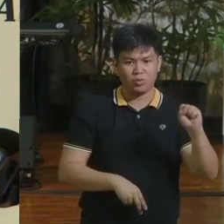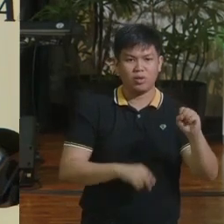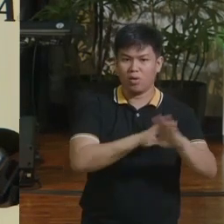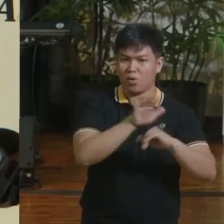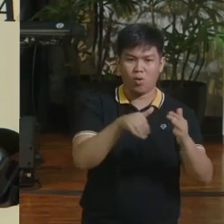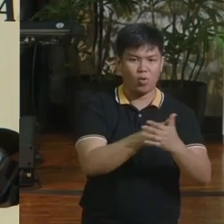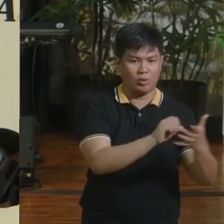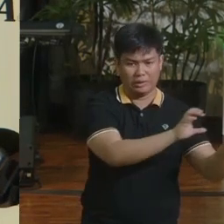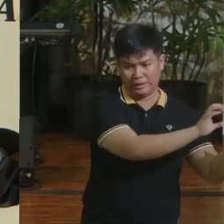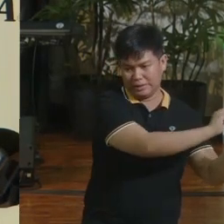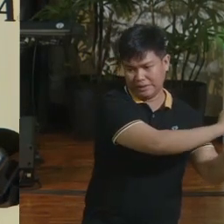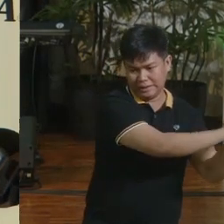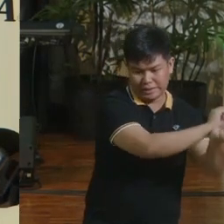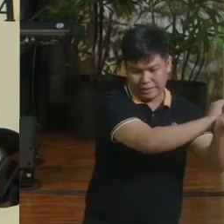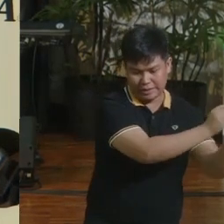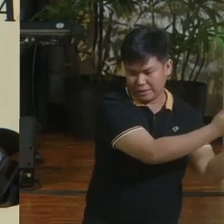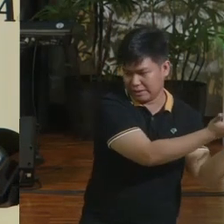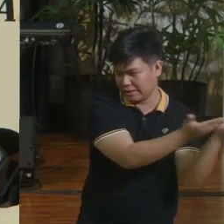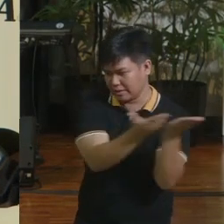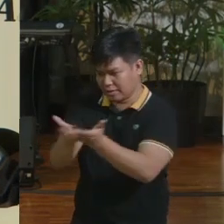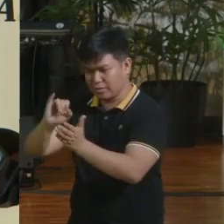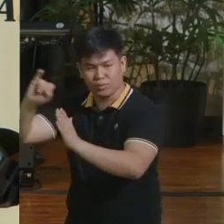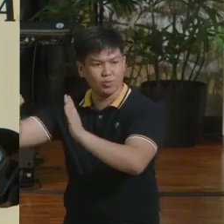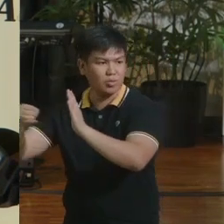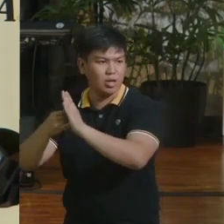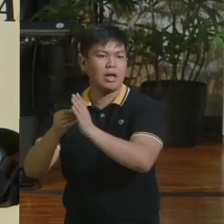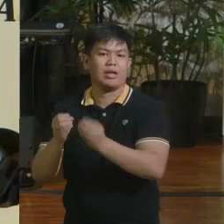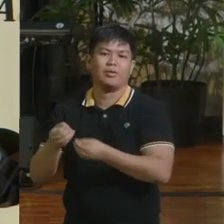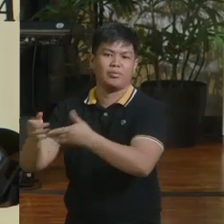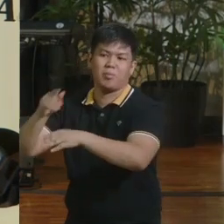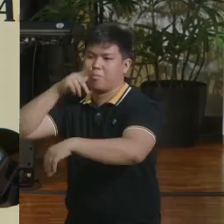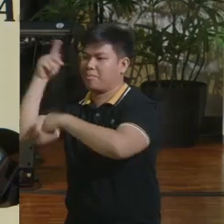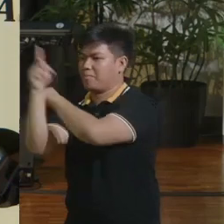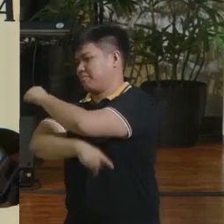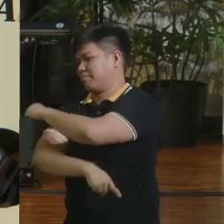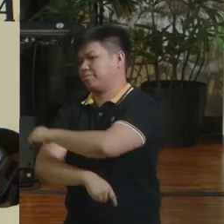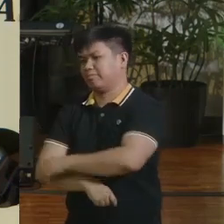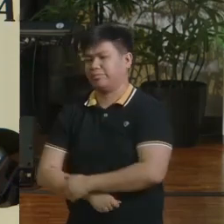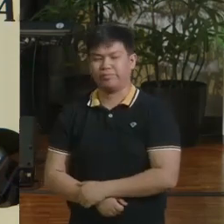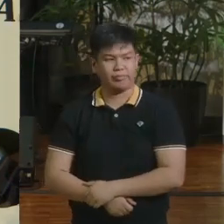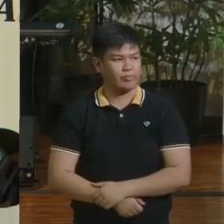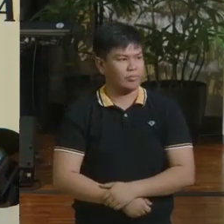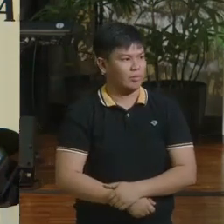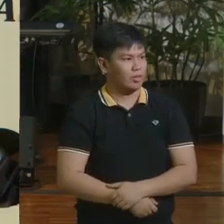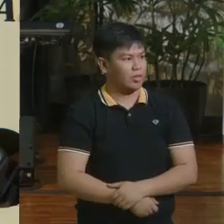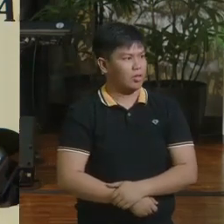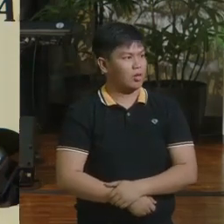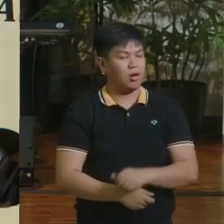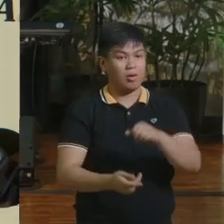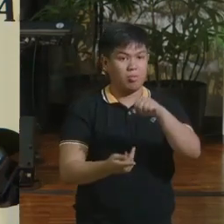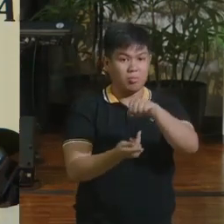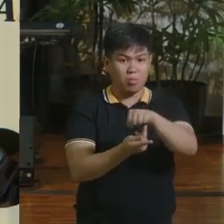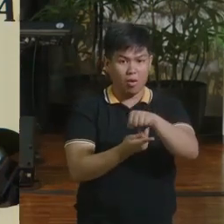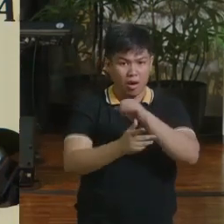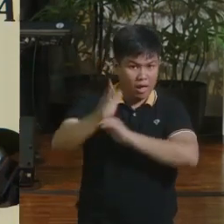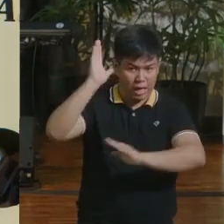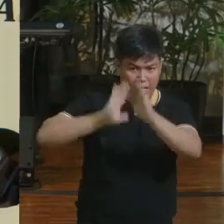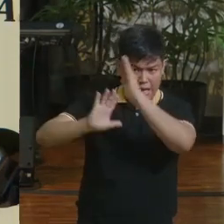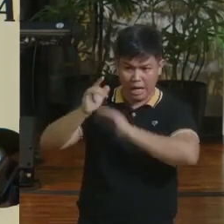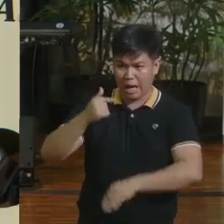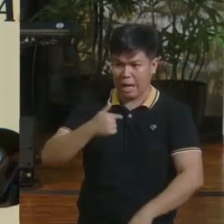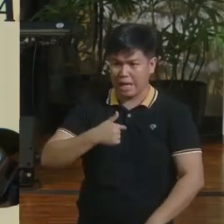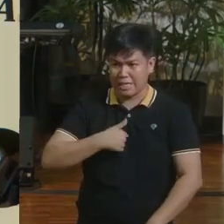in bonds to Jerusalem to be punished. Sabi niya sa 1 Timothy 1:13, though formerly I was